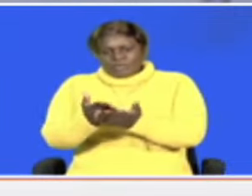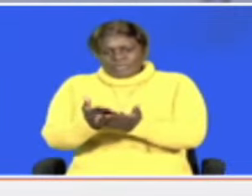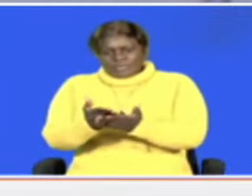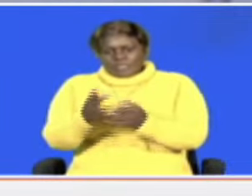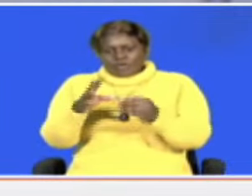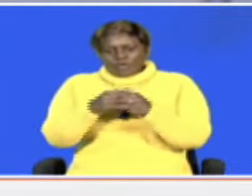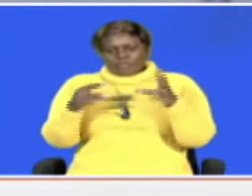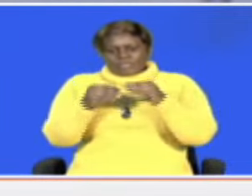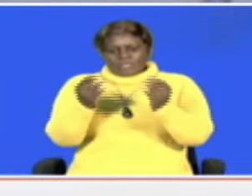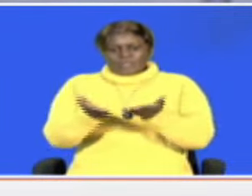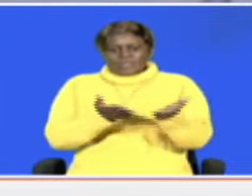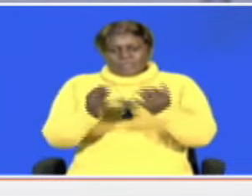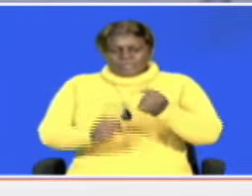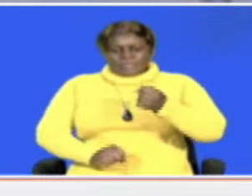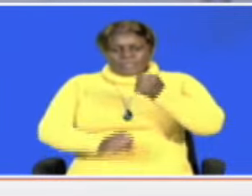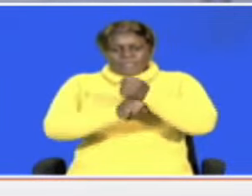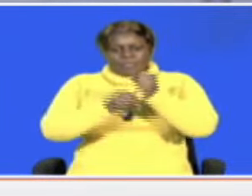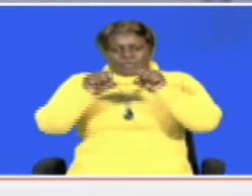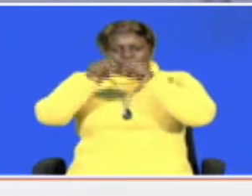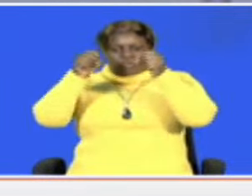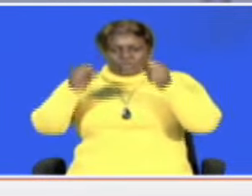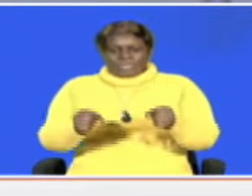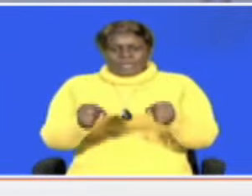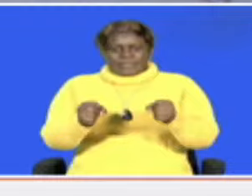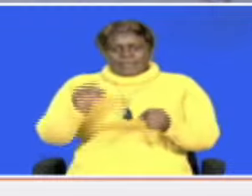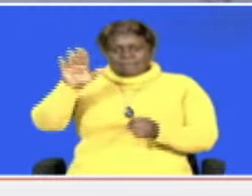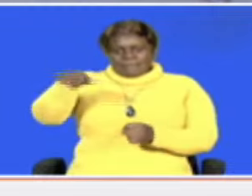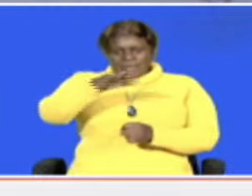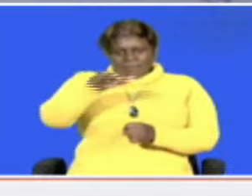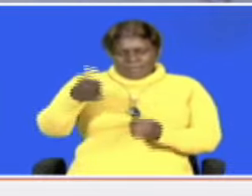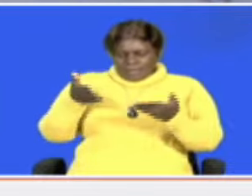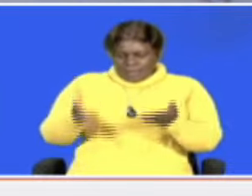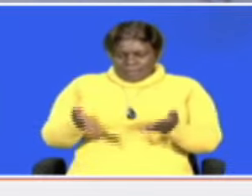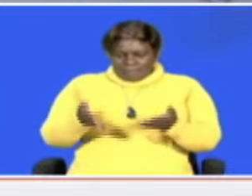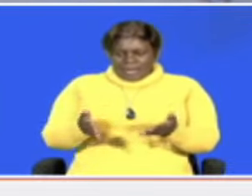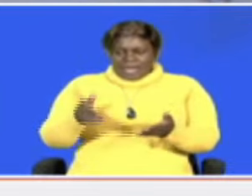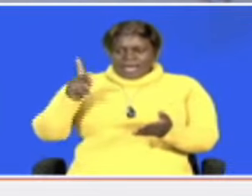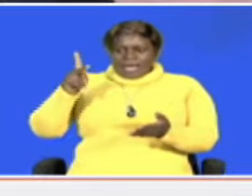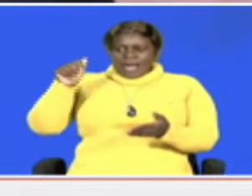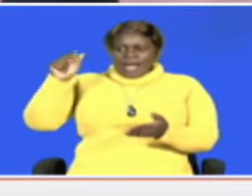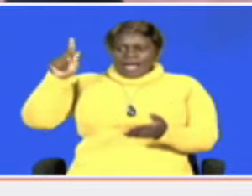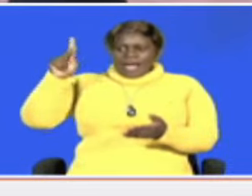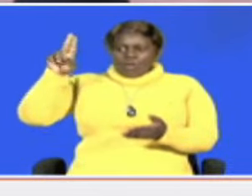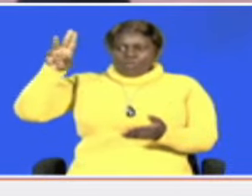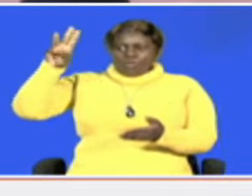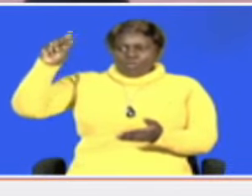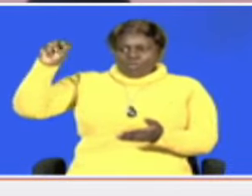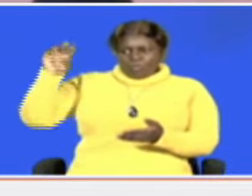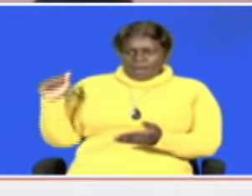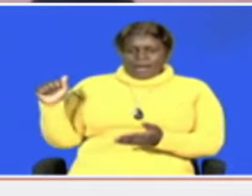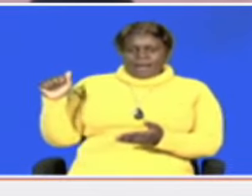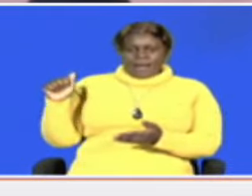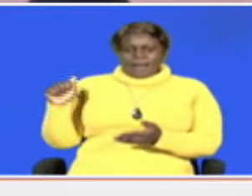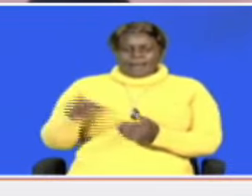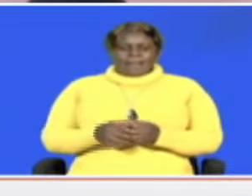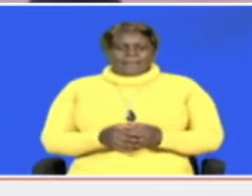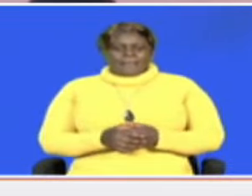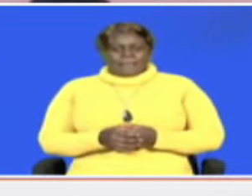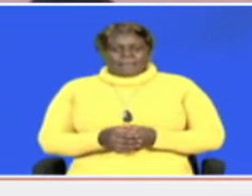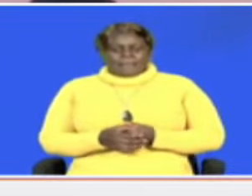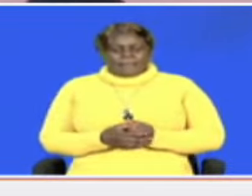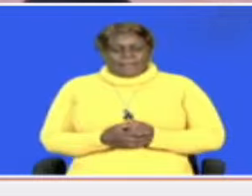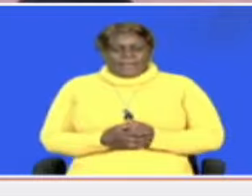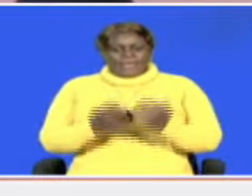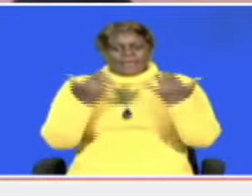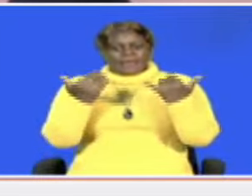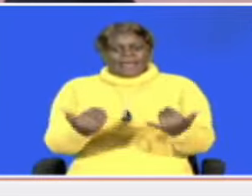equitable services supporting the socio-economic empowerment here in Kakuma municipality. You said for a number such that when you get... Kenya